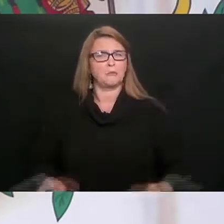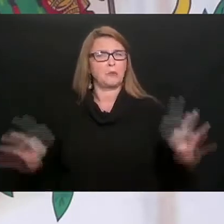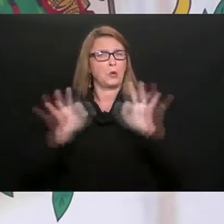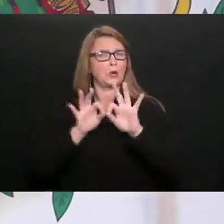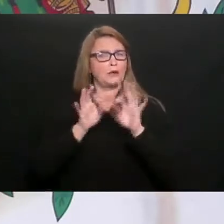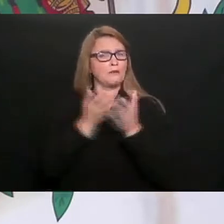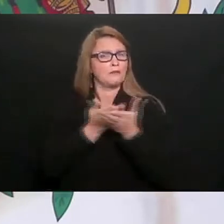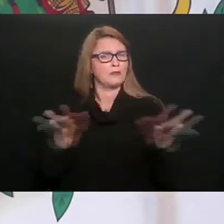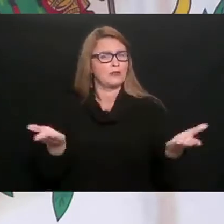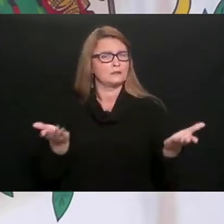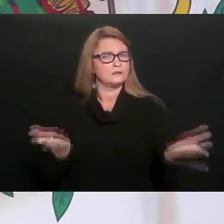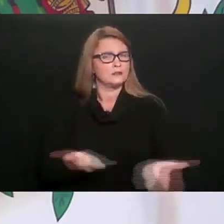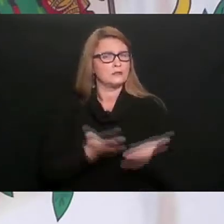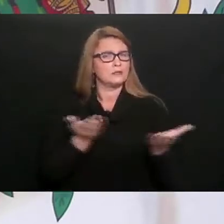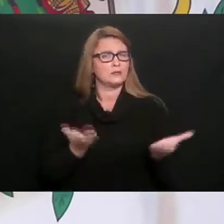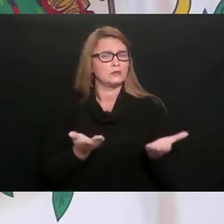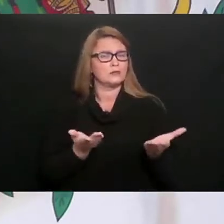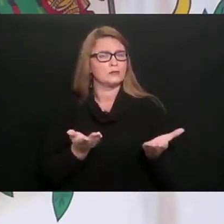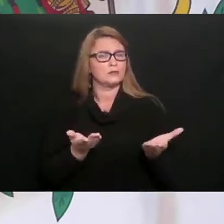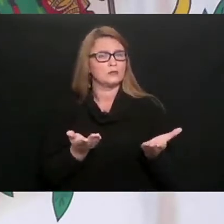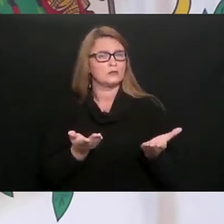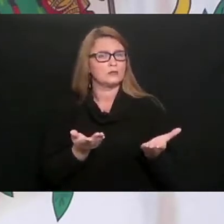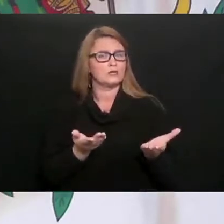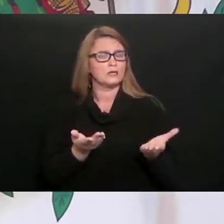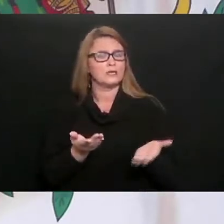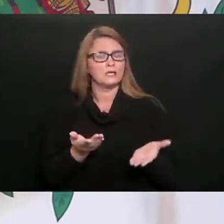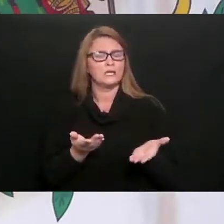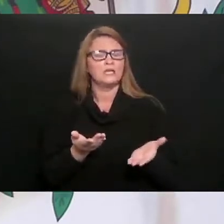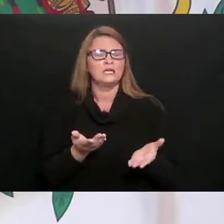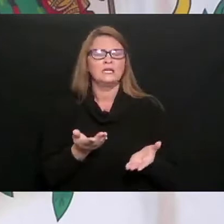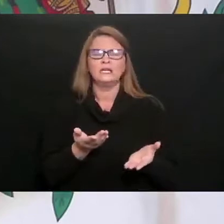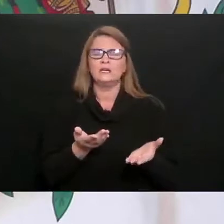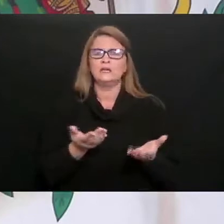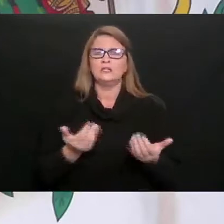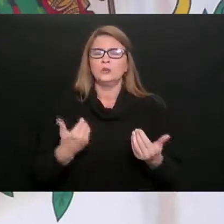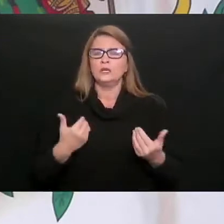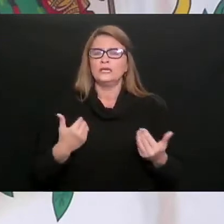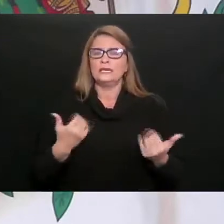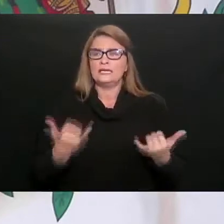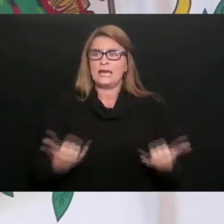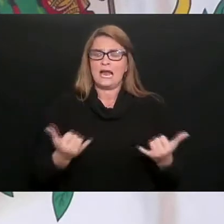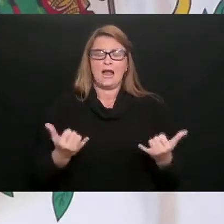And it's hard to qualify and to say,